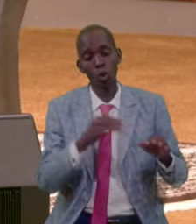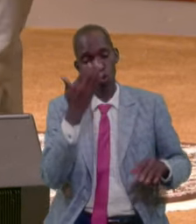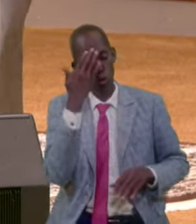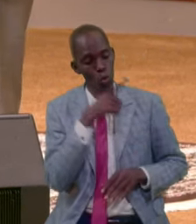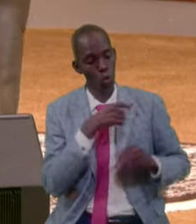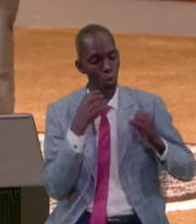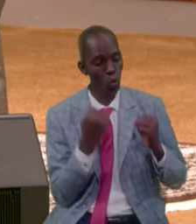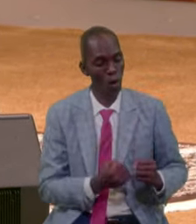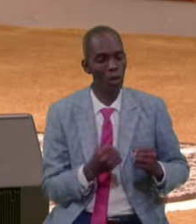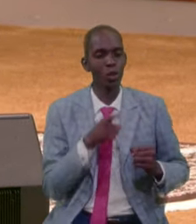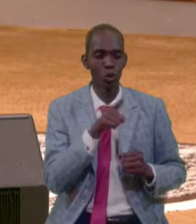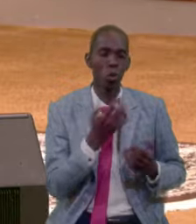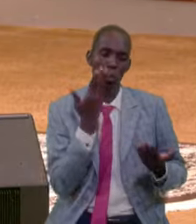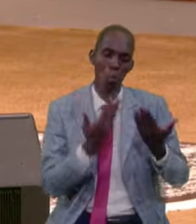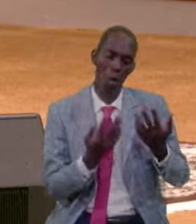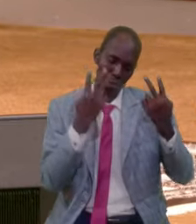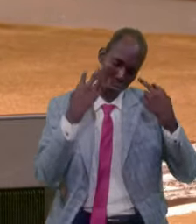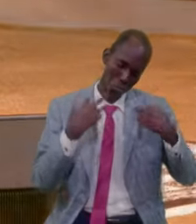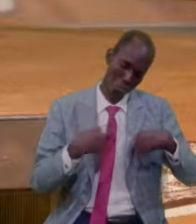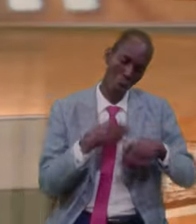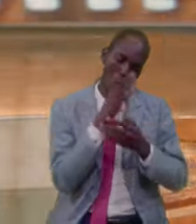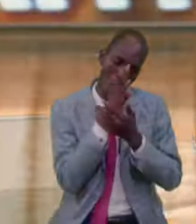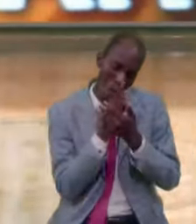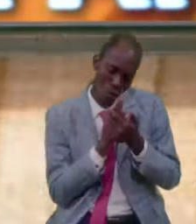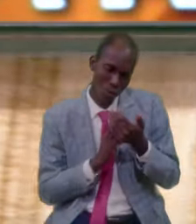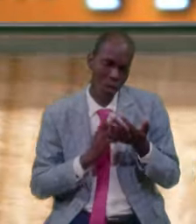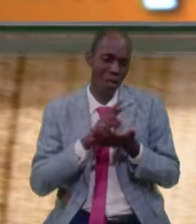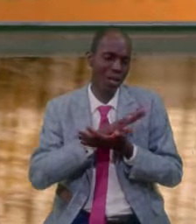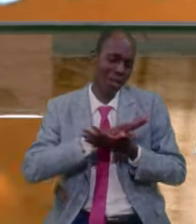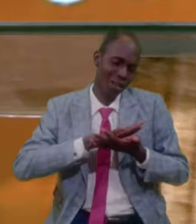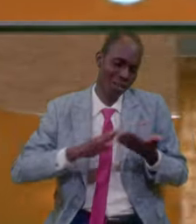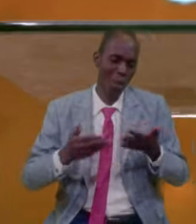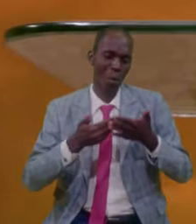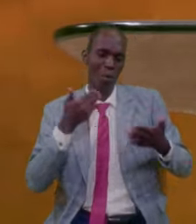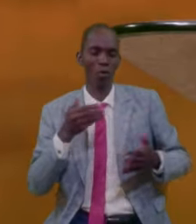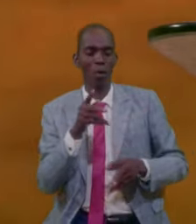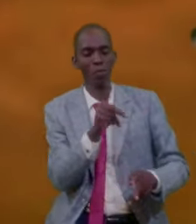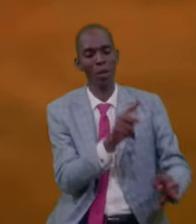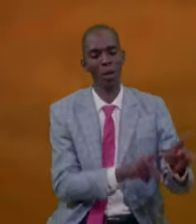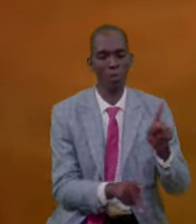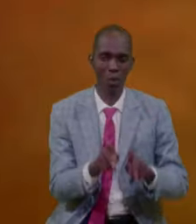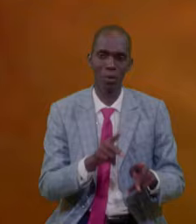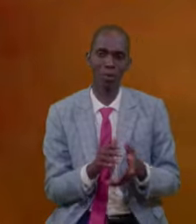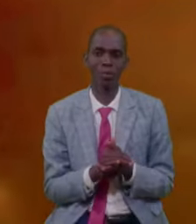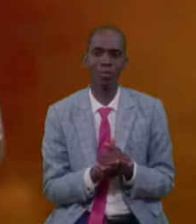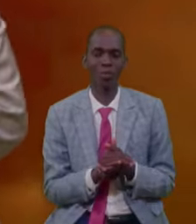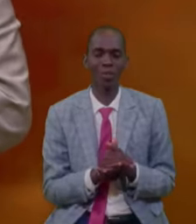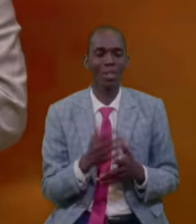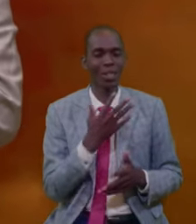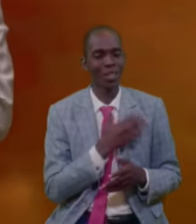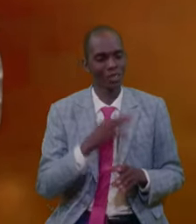men. The people who look at only the outward expression. Thank you,